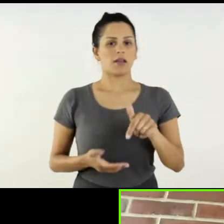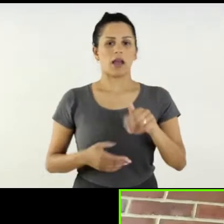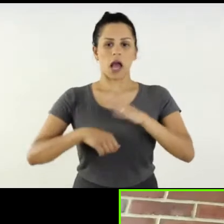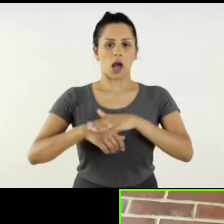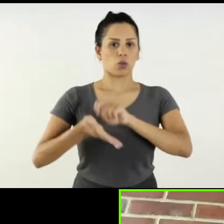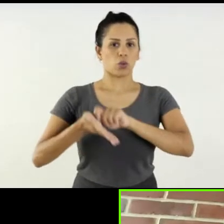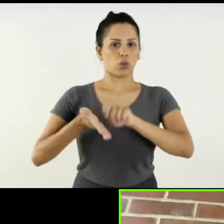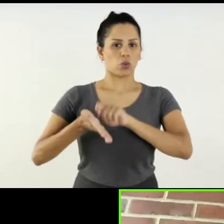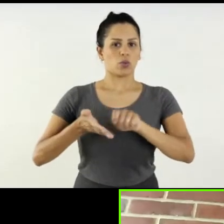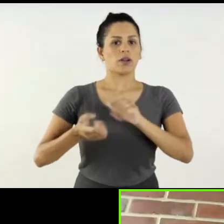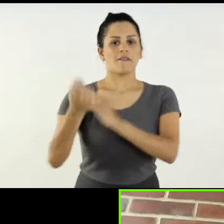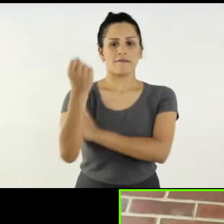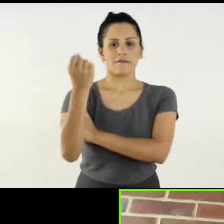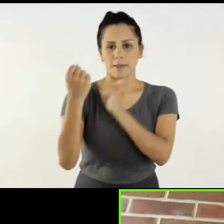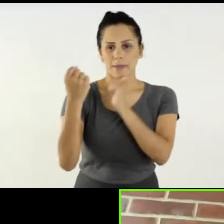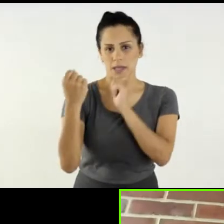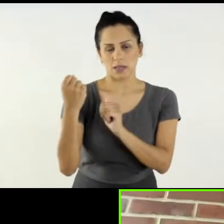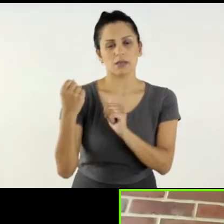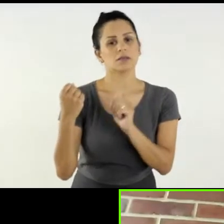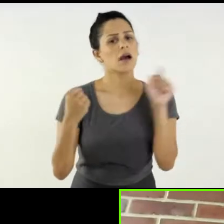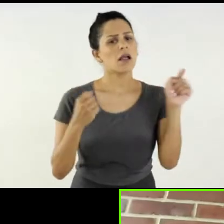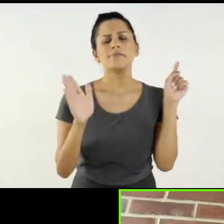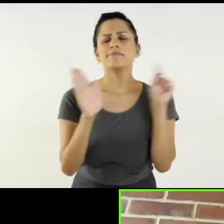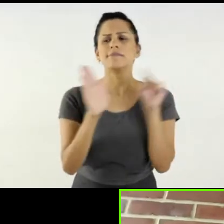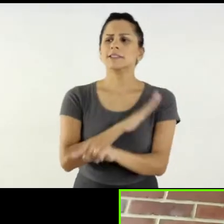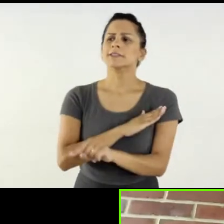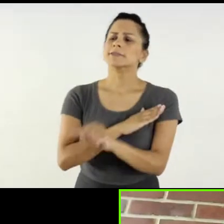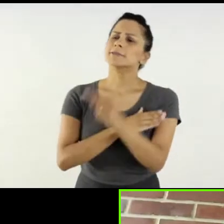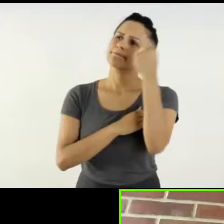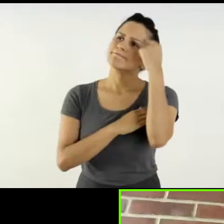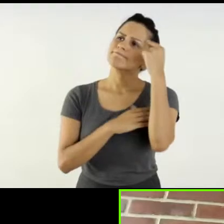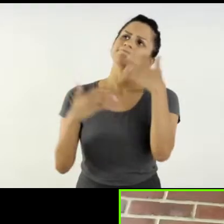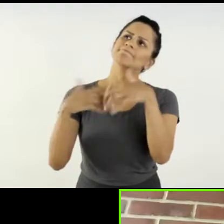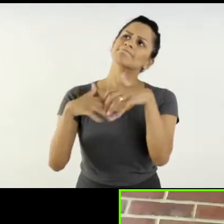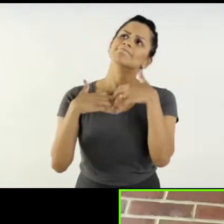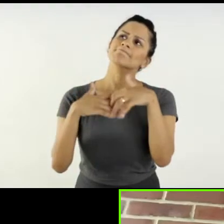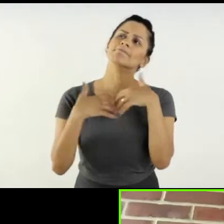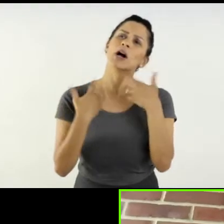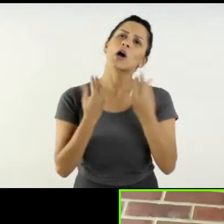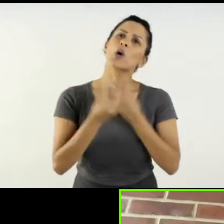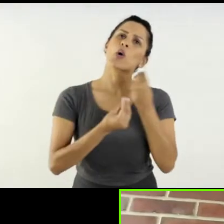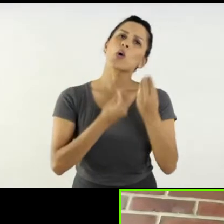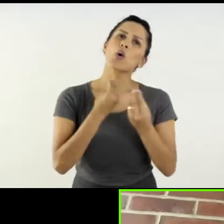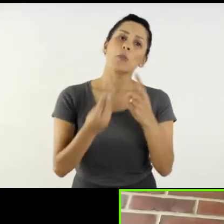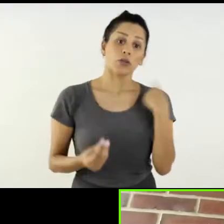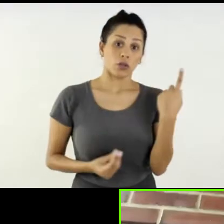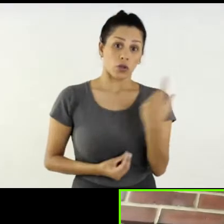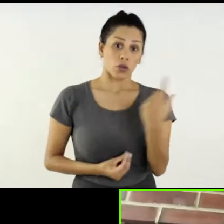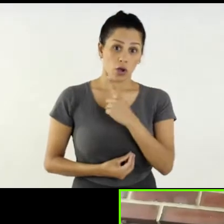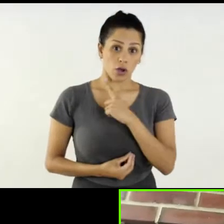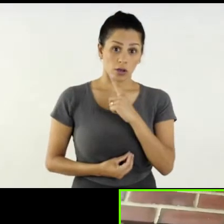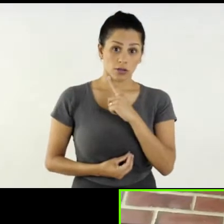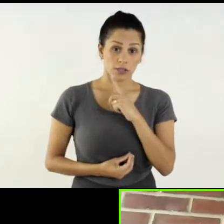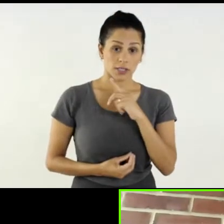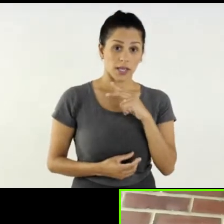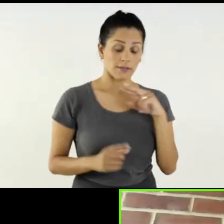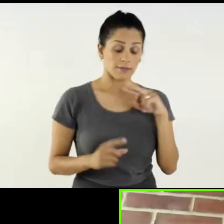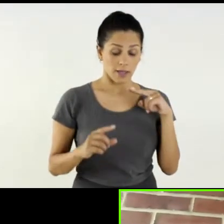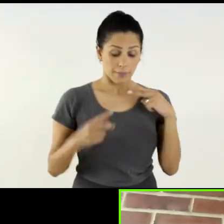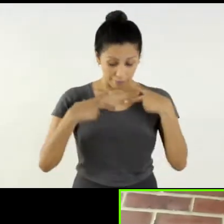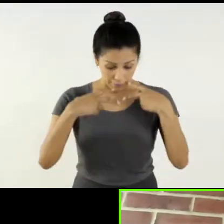is how we become reoriented, productively reoriented within our